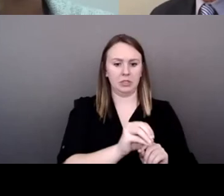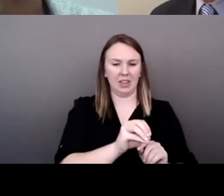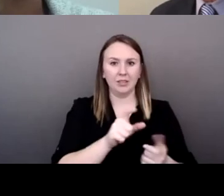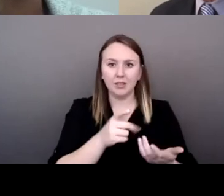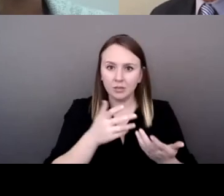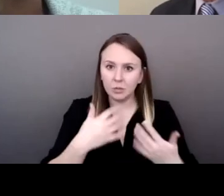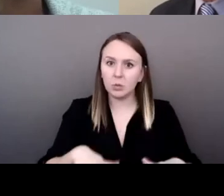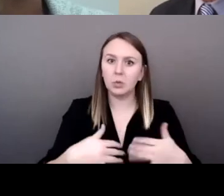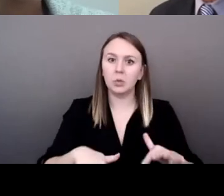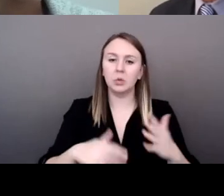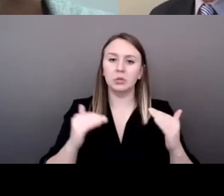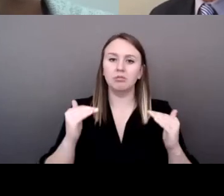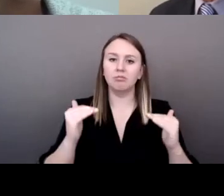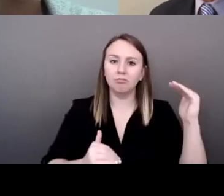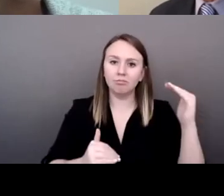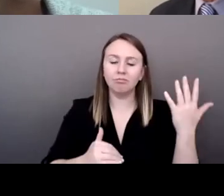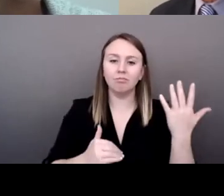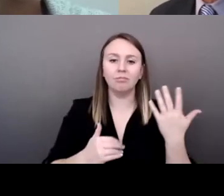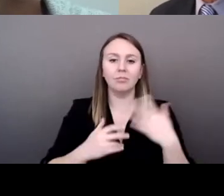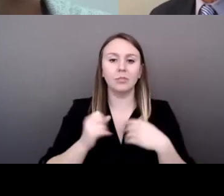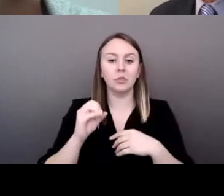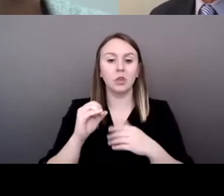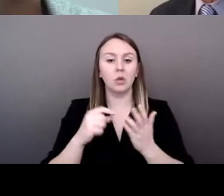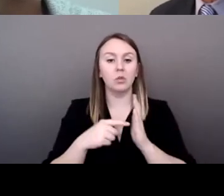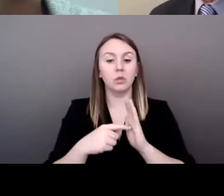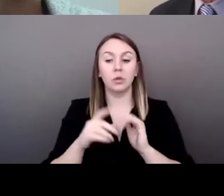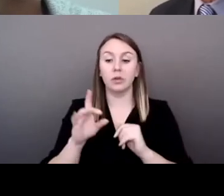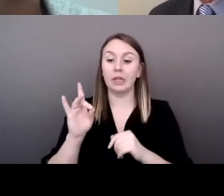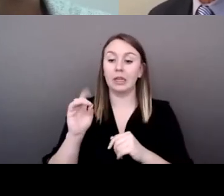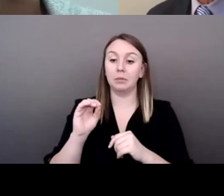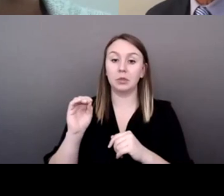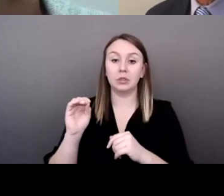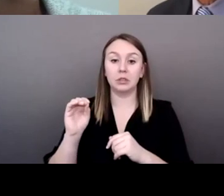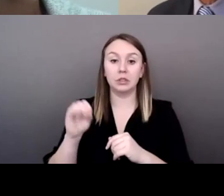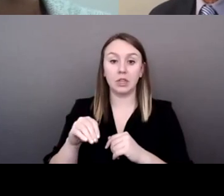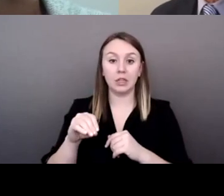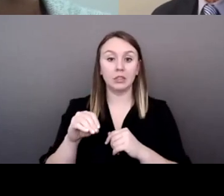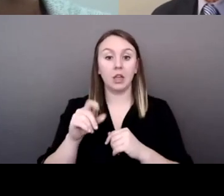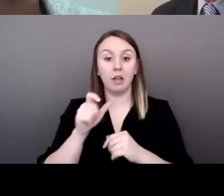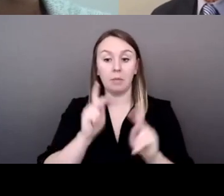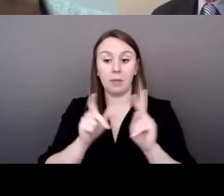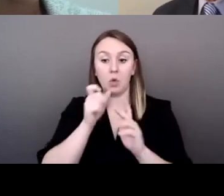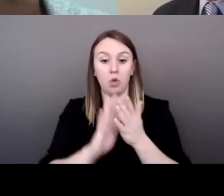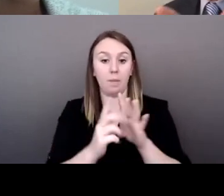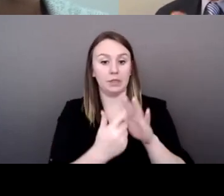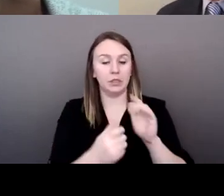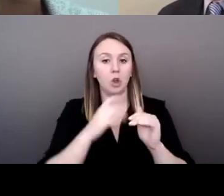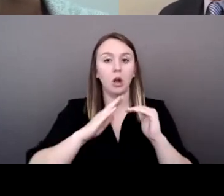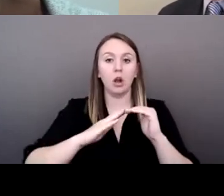study is that 81% of the people that go missing are under the age of 18 years. And most